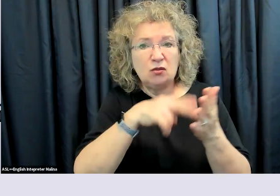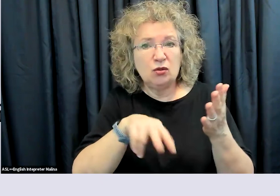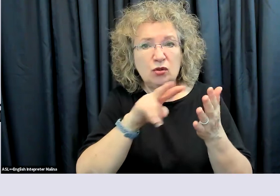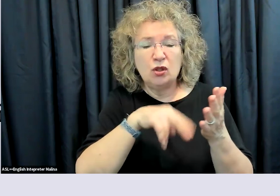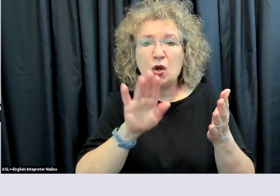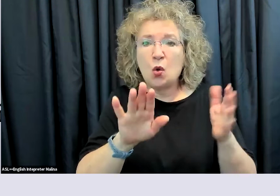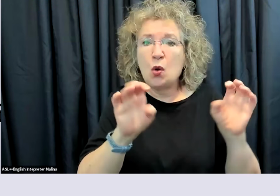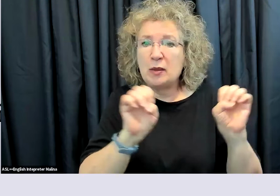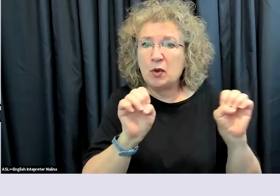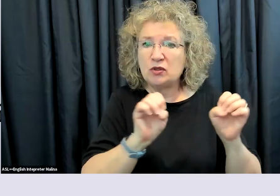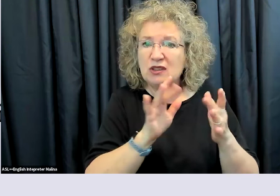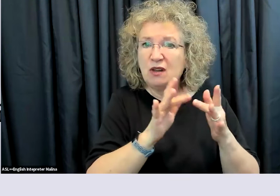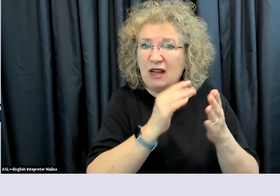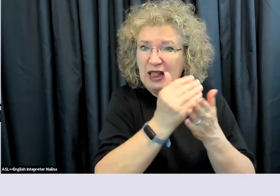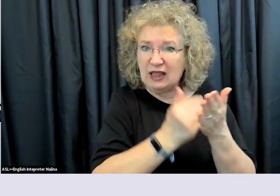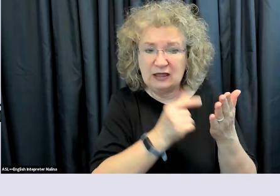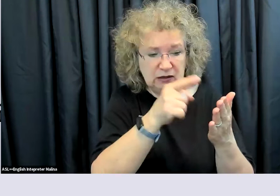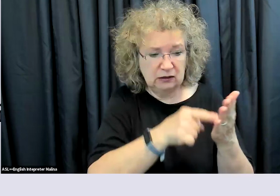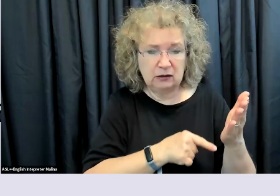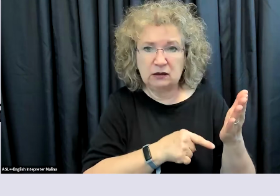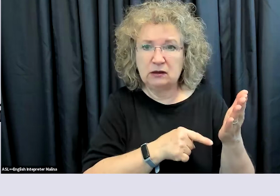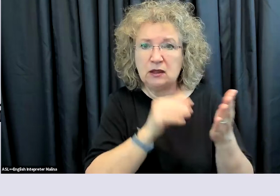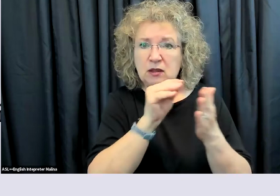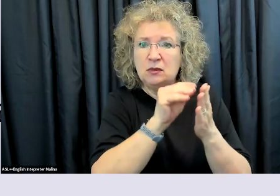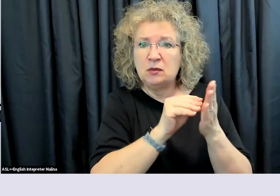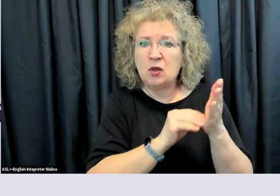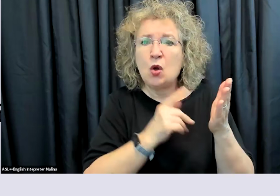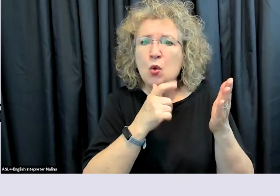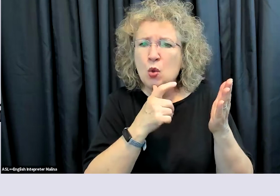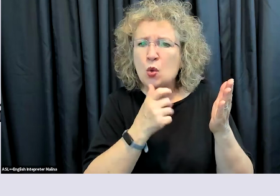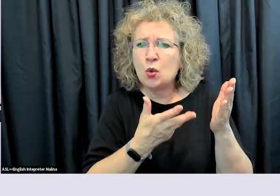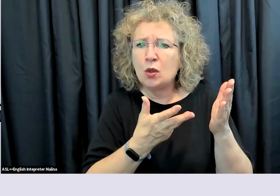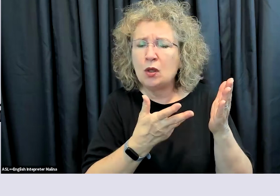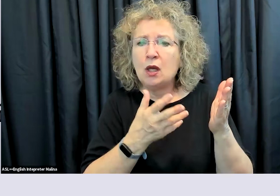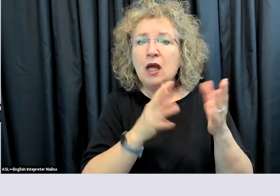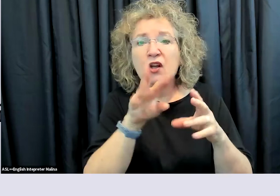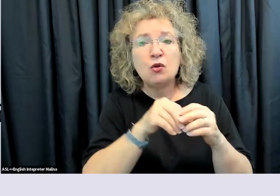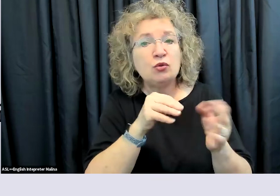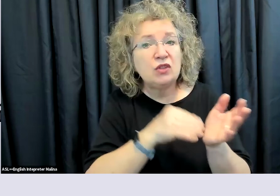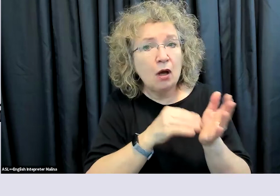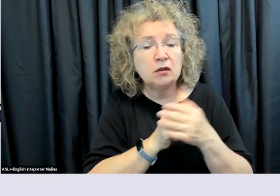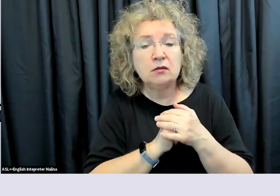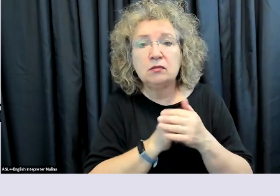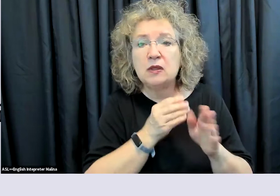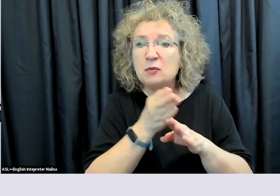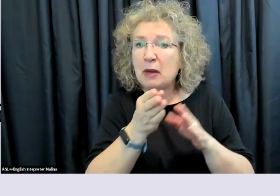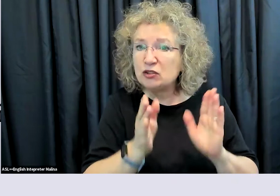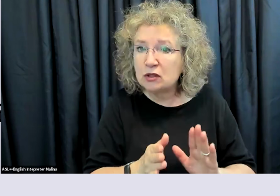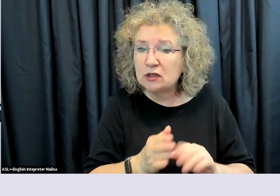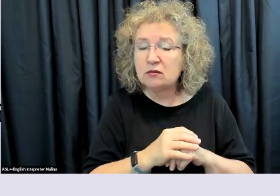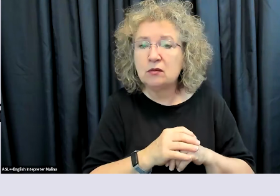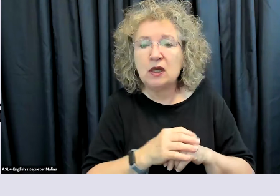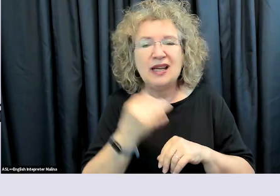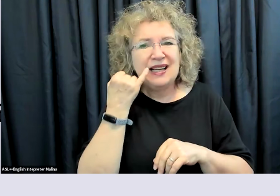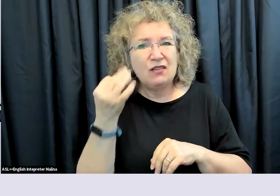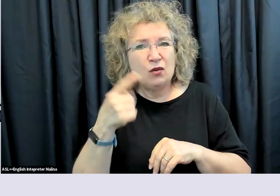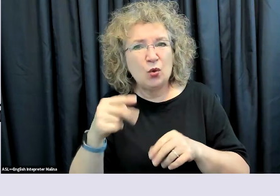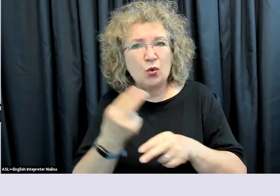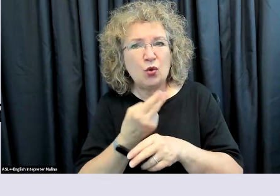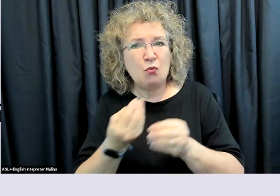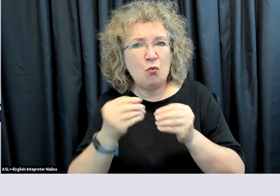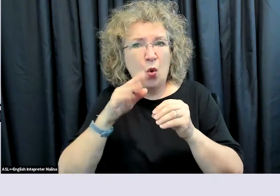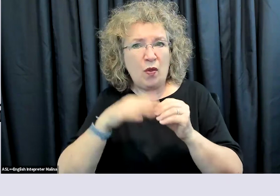all of your doctors to include your specialists. And for those of you that have to use multiple pharmacies, make sure you include all of